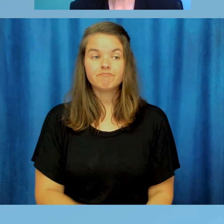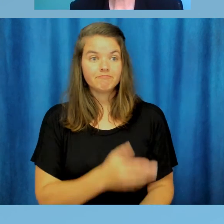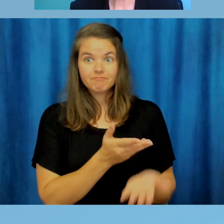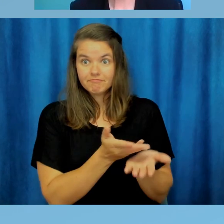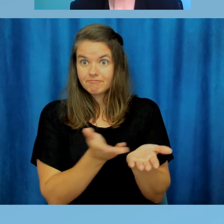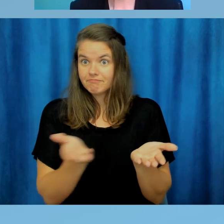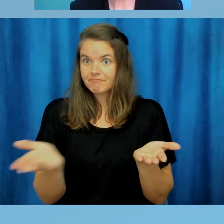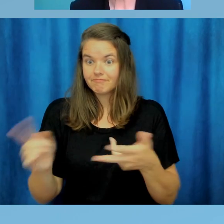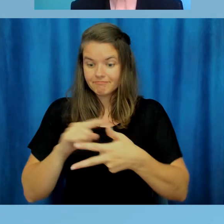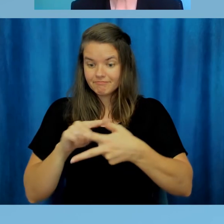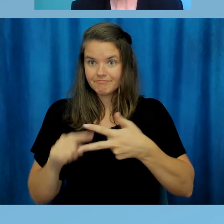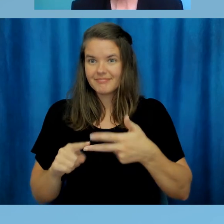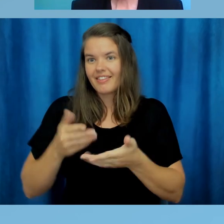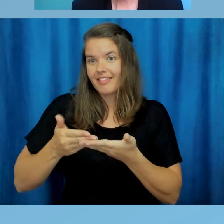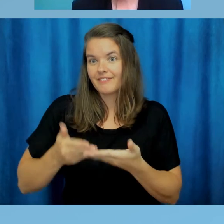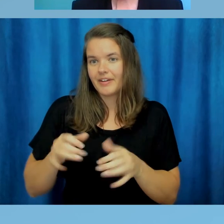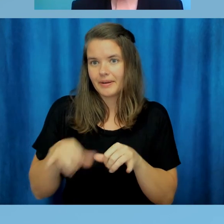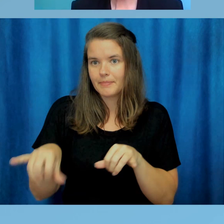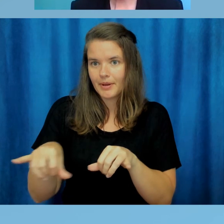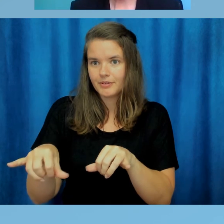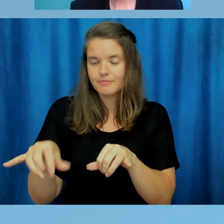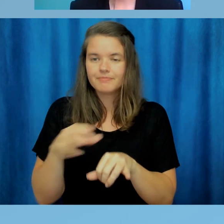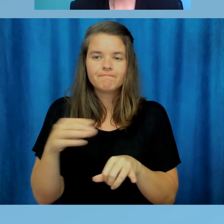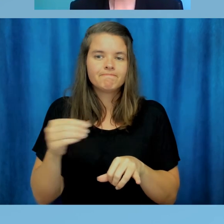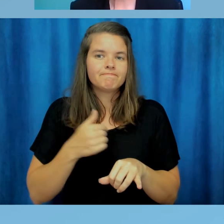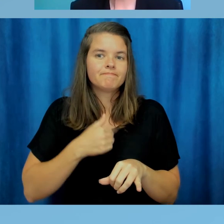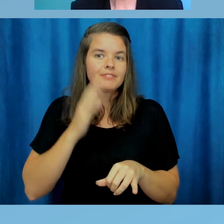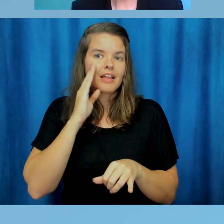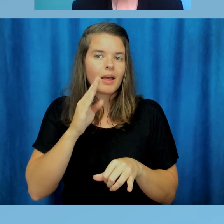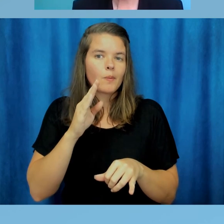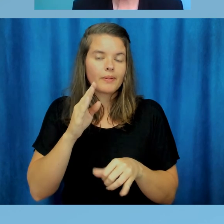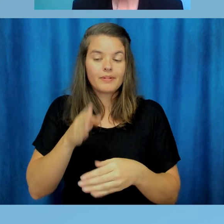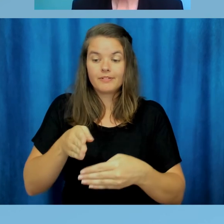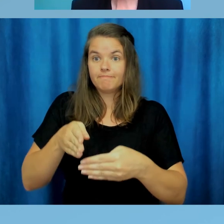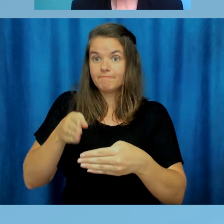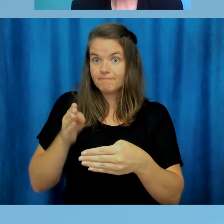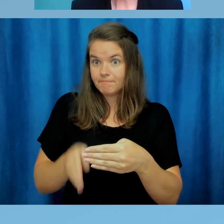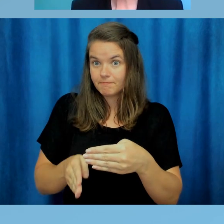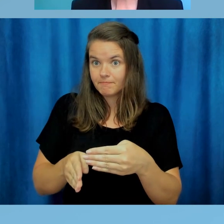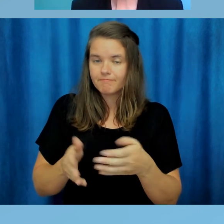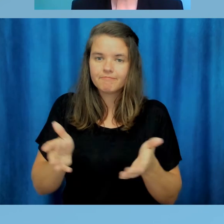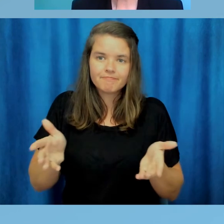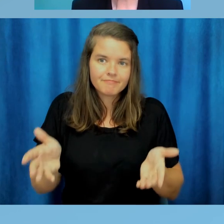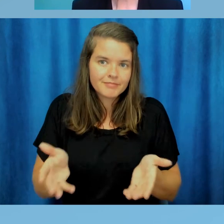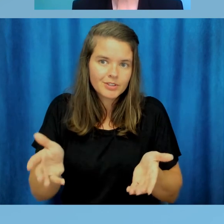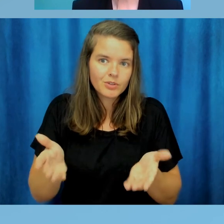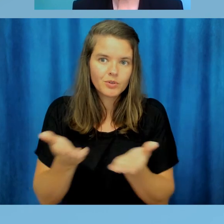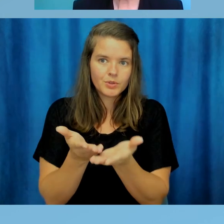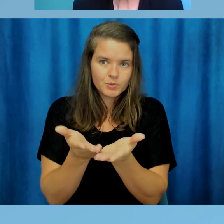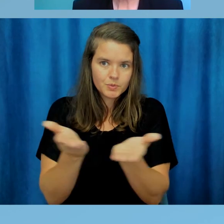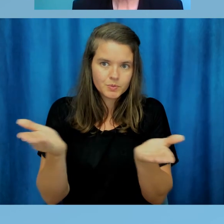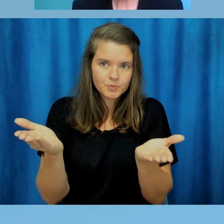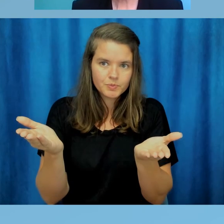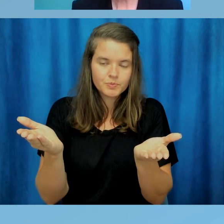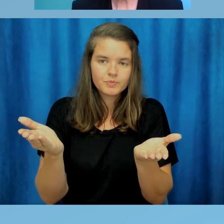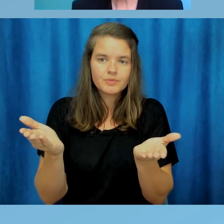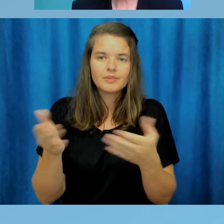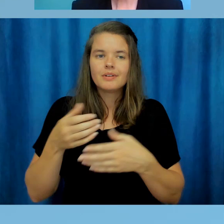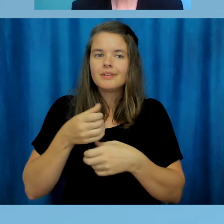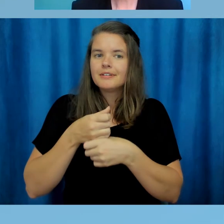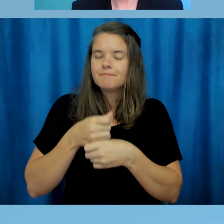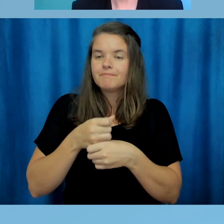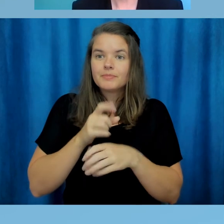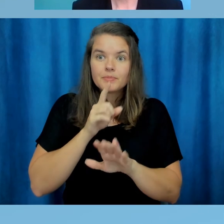So those are your fact patterns. And I will just conclude by encouraging you